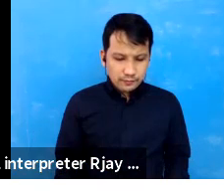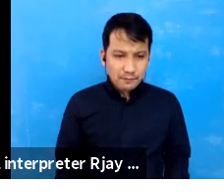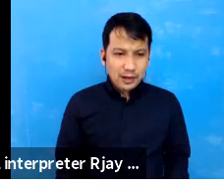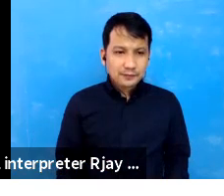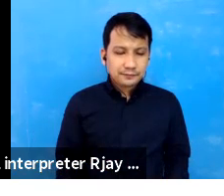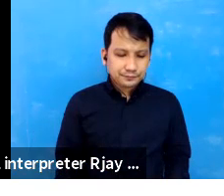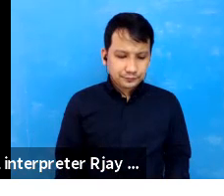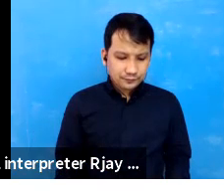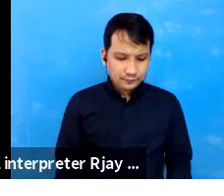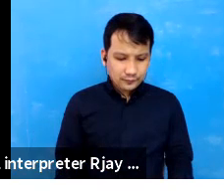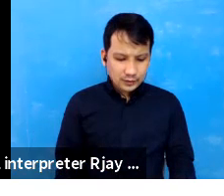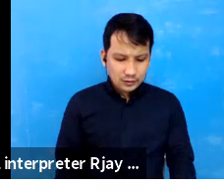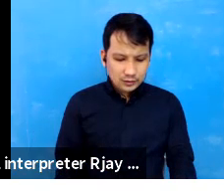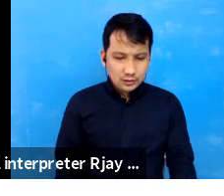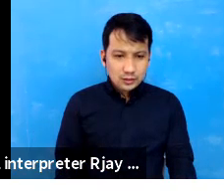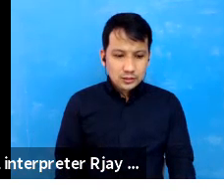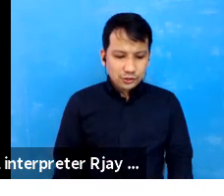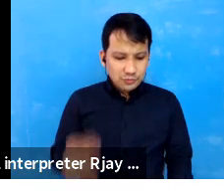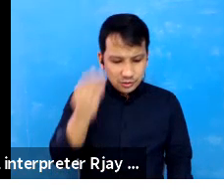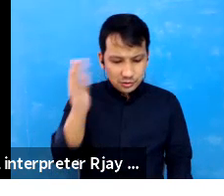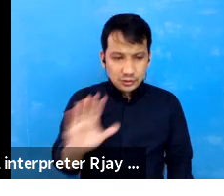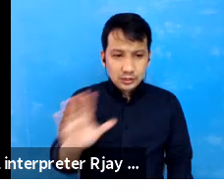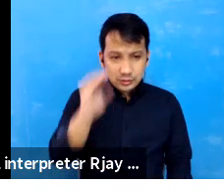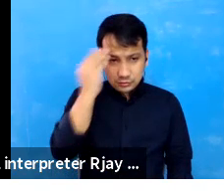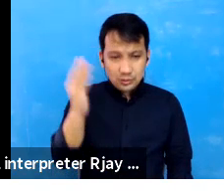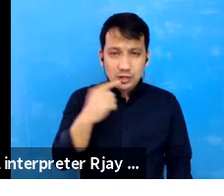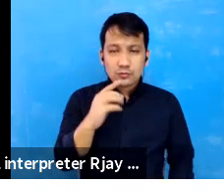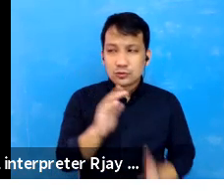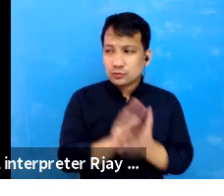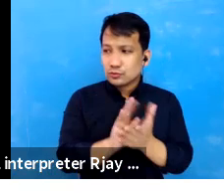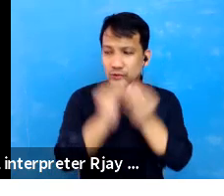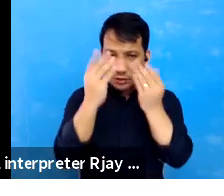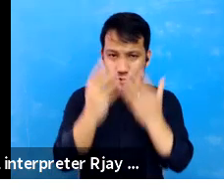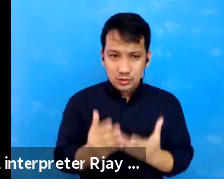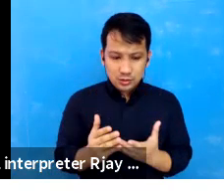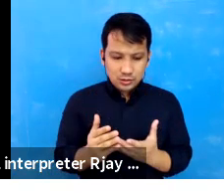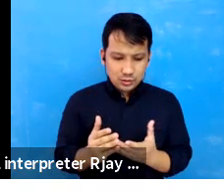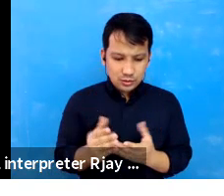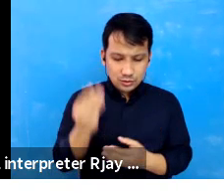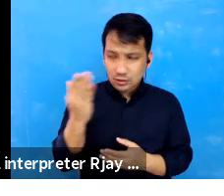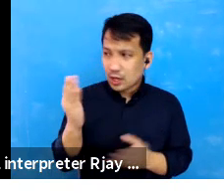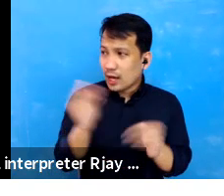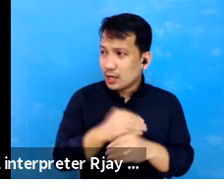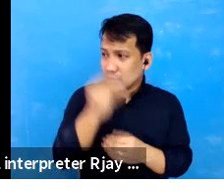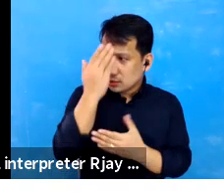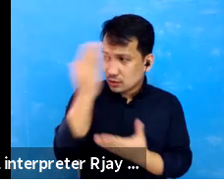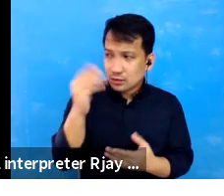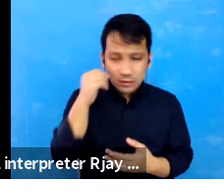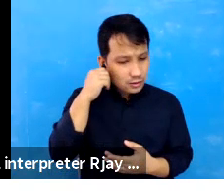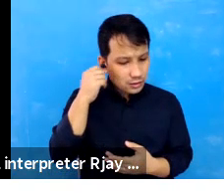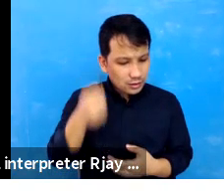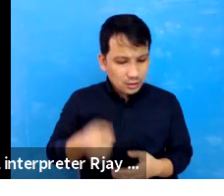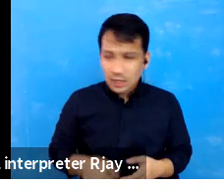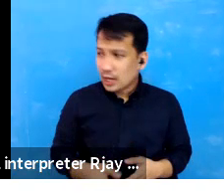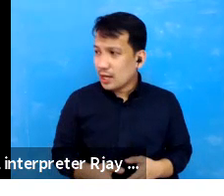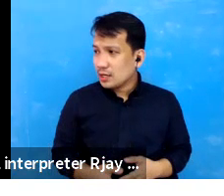Example, the Sangguniang Kabataan for advocacy campaigns, the school teachers as information management officer for nutrition,